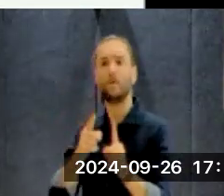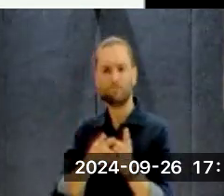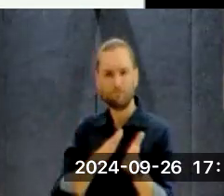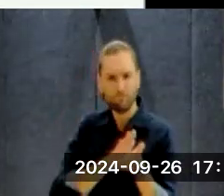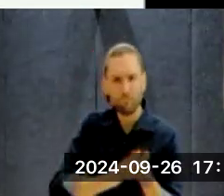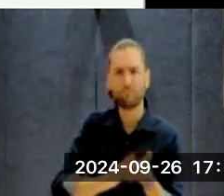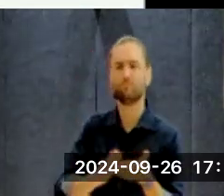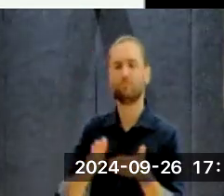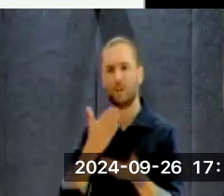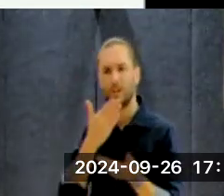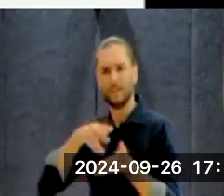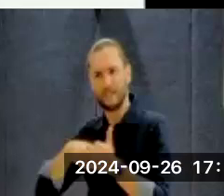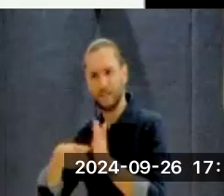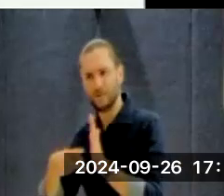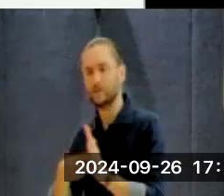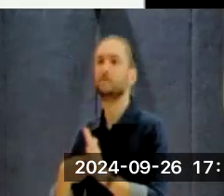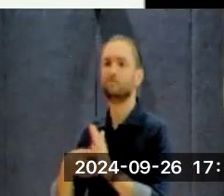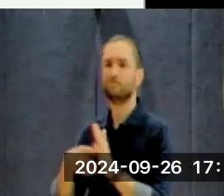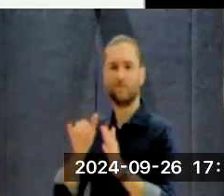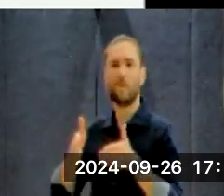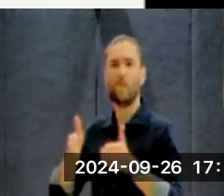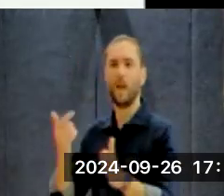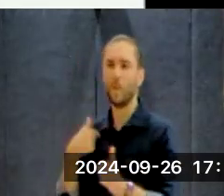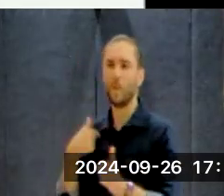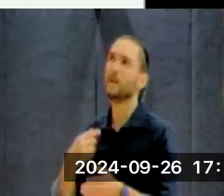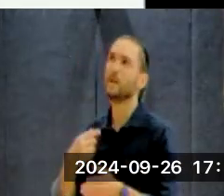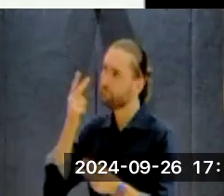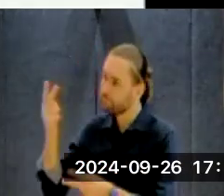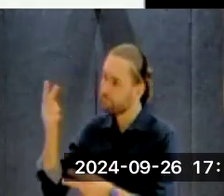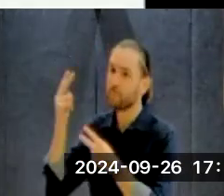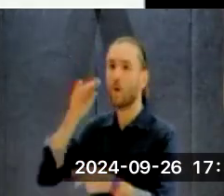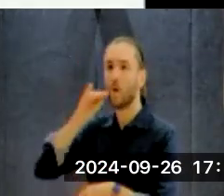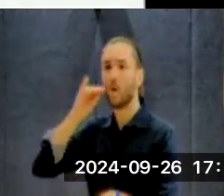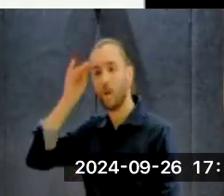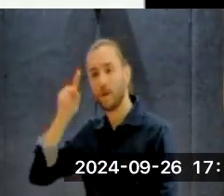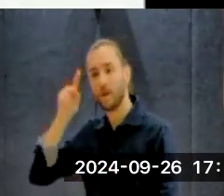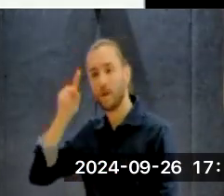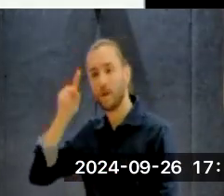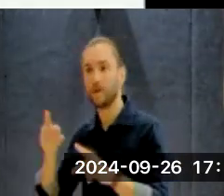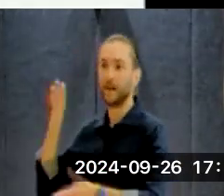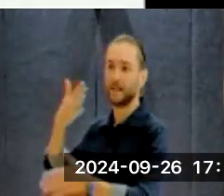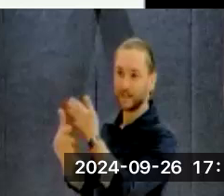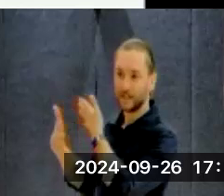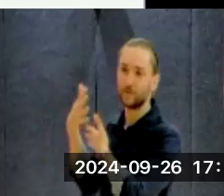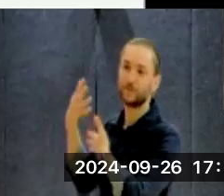way that pays tribute to the Ohlone people, the ancestors, elders, and descendants. Oh, thank you.